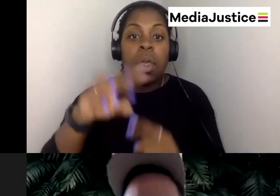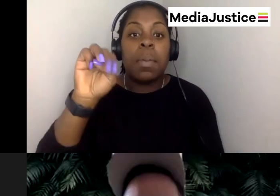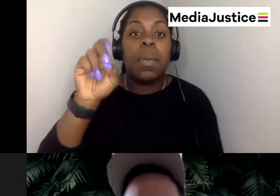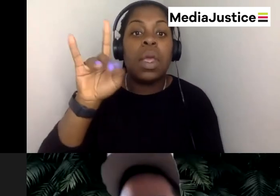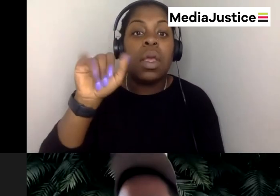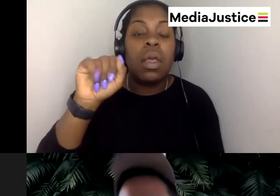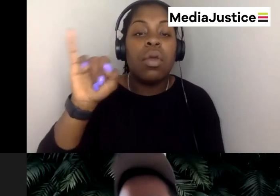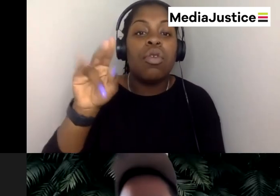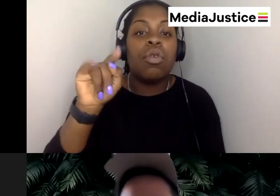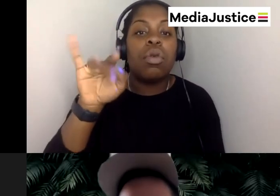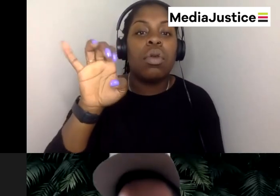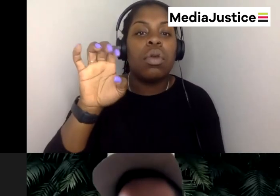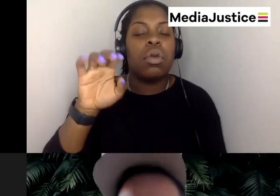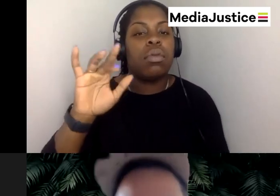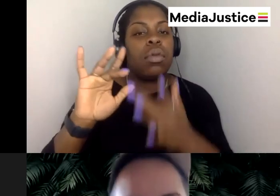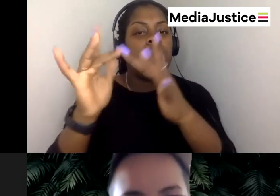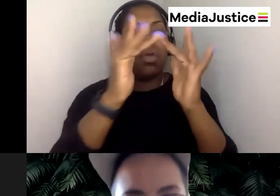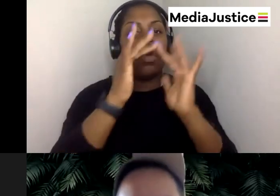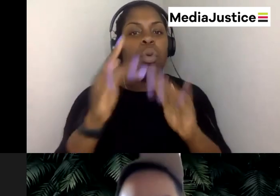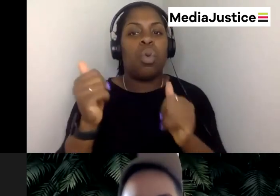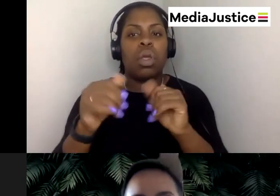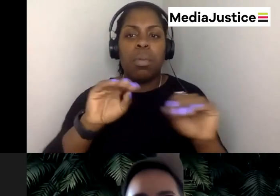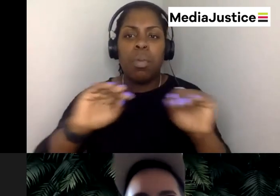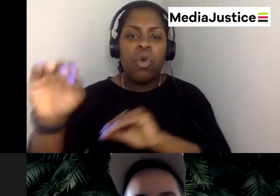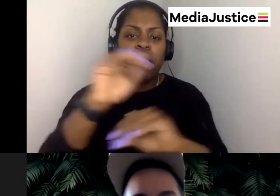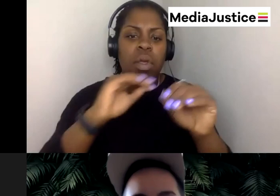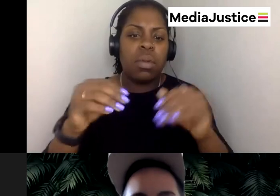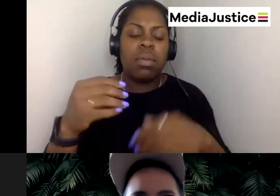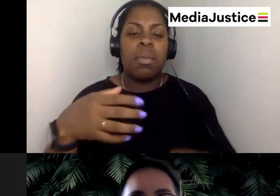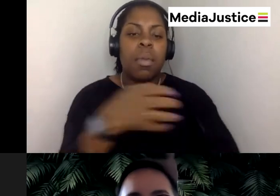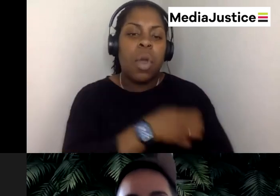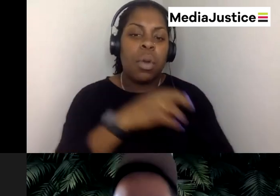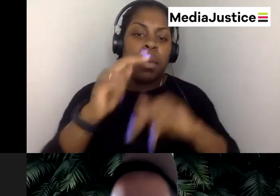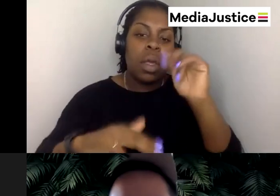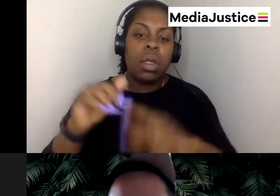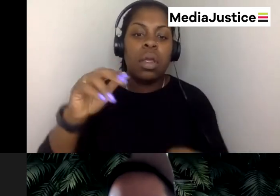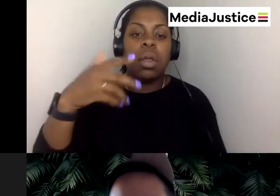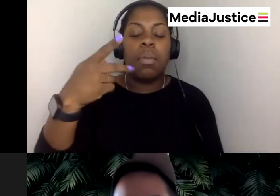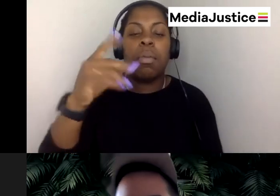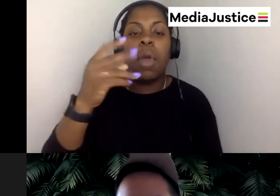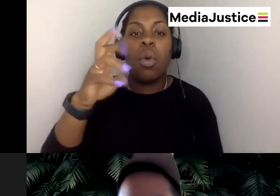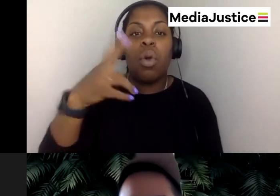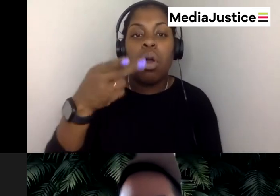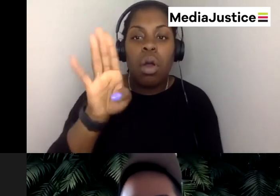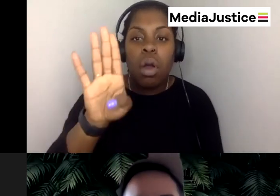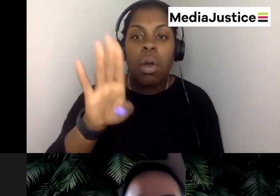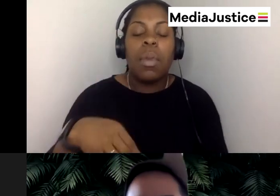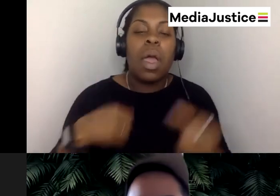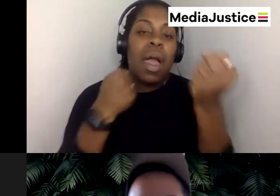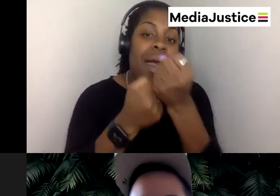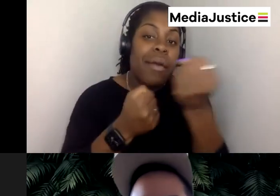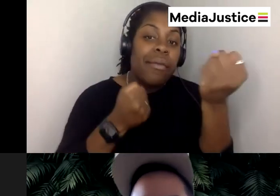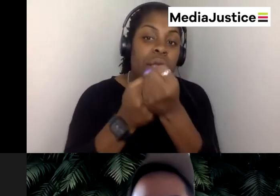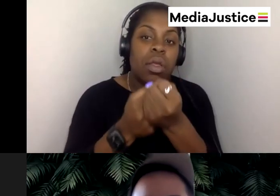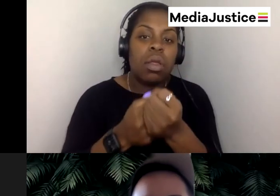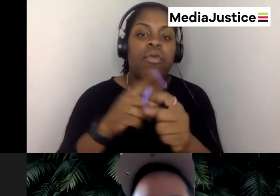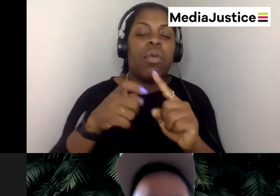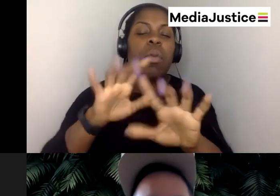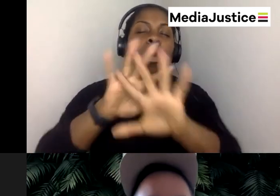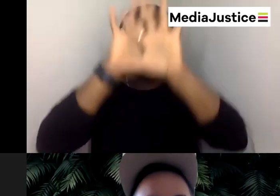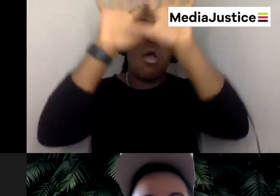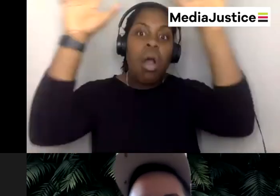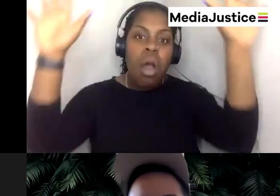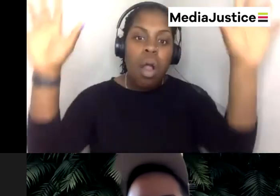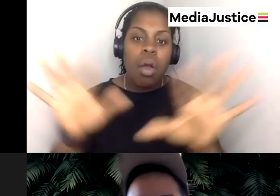Justice Network, which is our movement building power hub of organizations and advocates from all across the